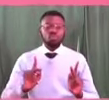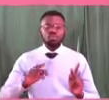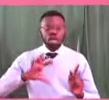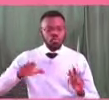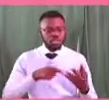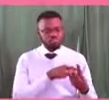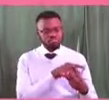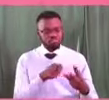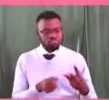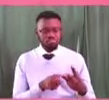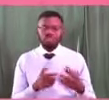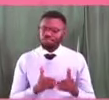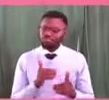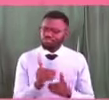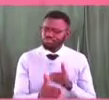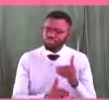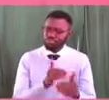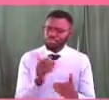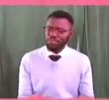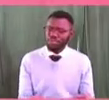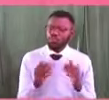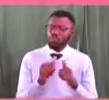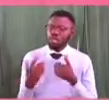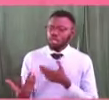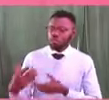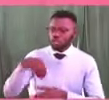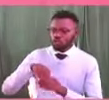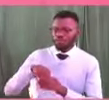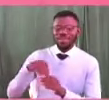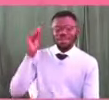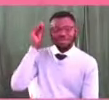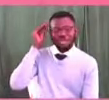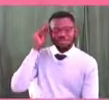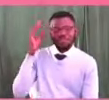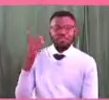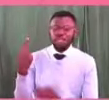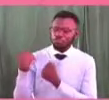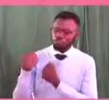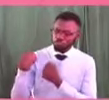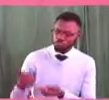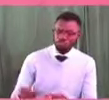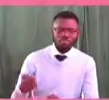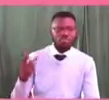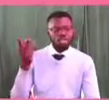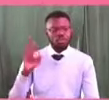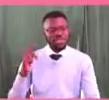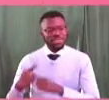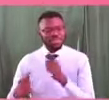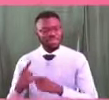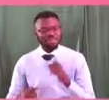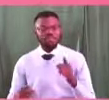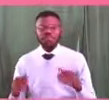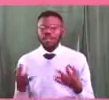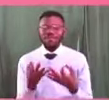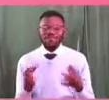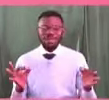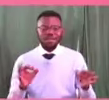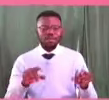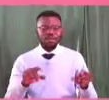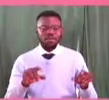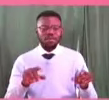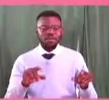steady progress in inclusive education over the past 20 years, when free and compulsory